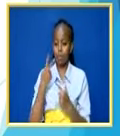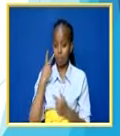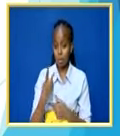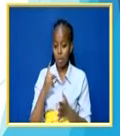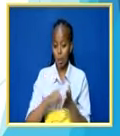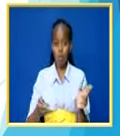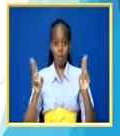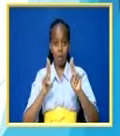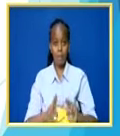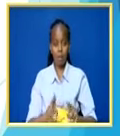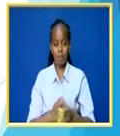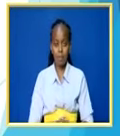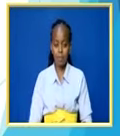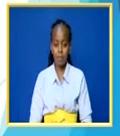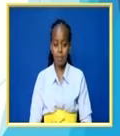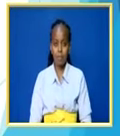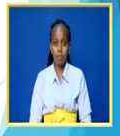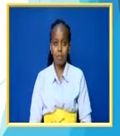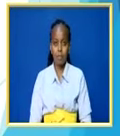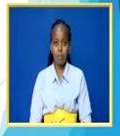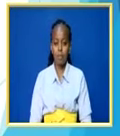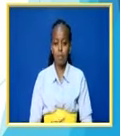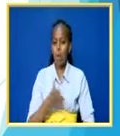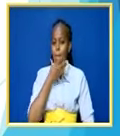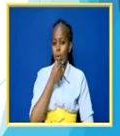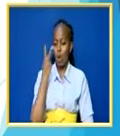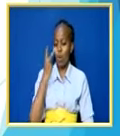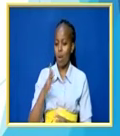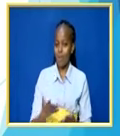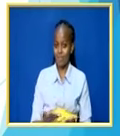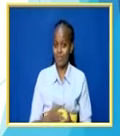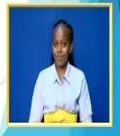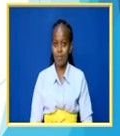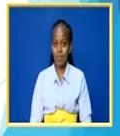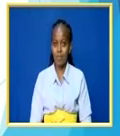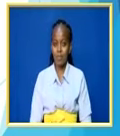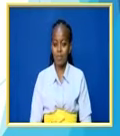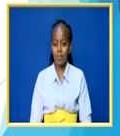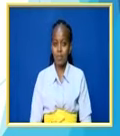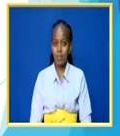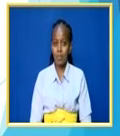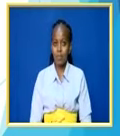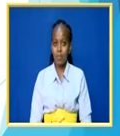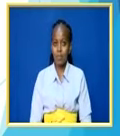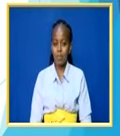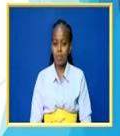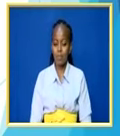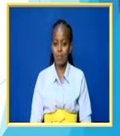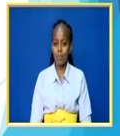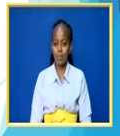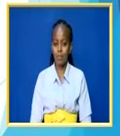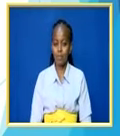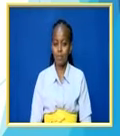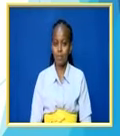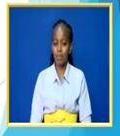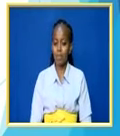What is happening? Look at that boy, the way he looks. Mm. Oh. And then all of a sudden, Now